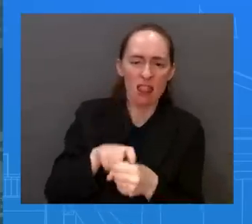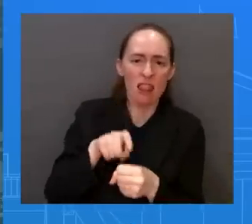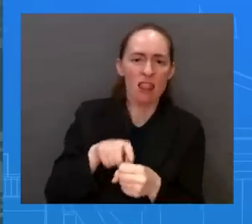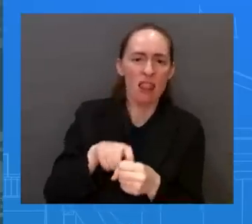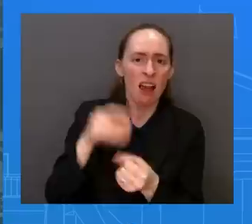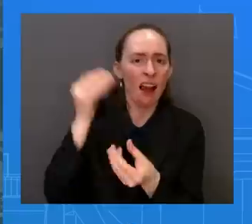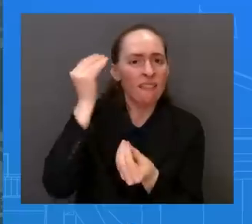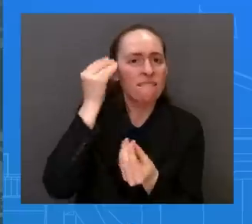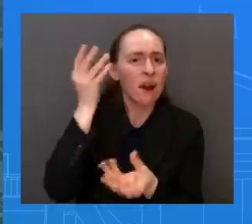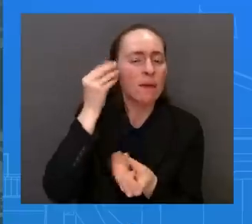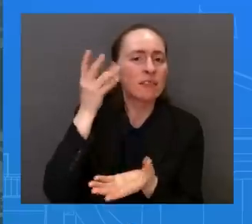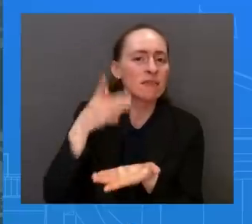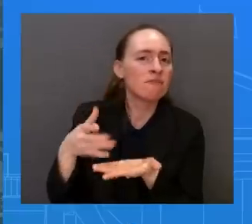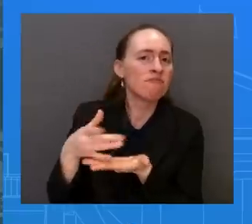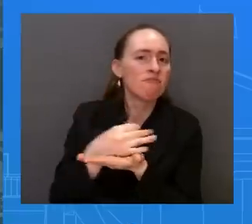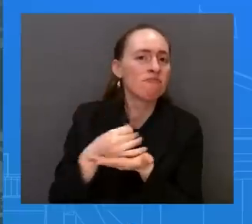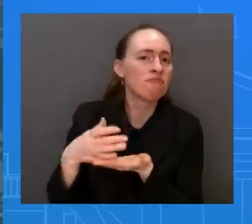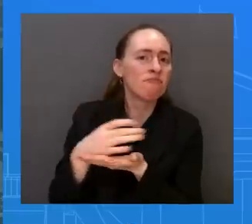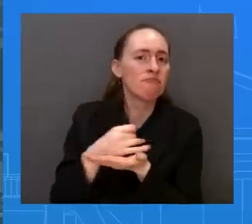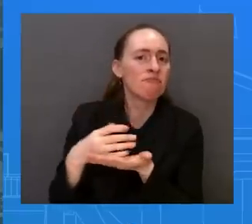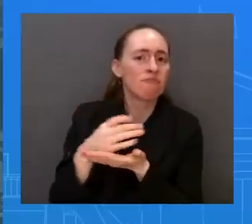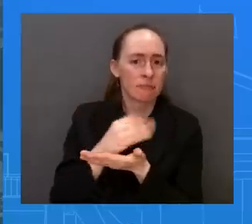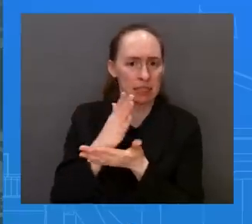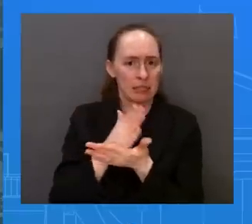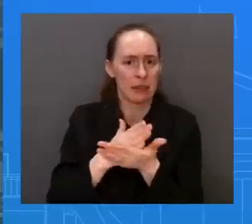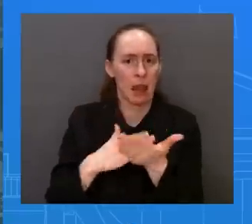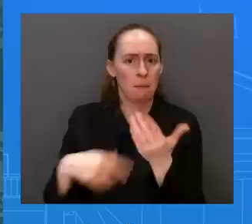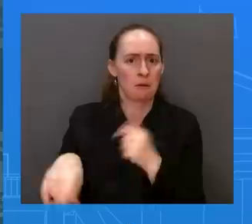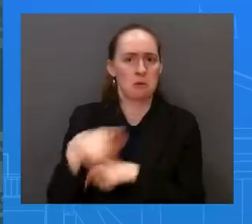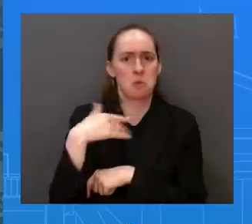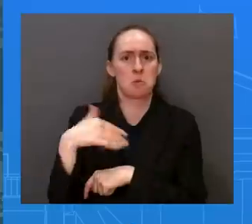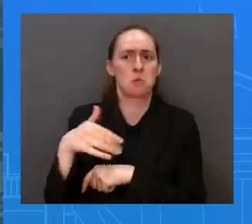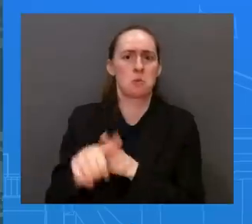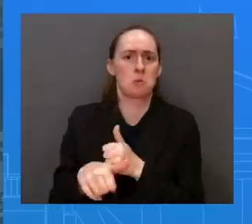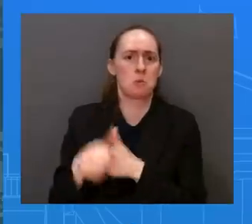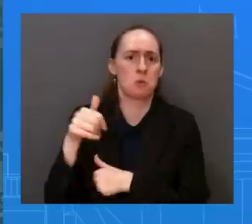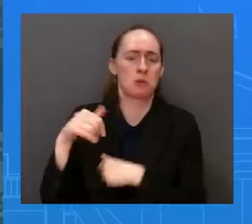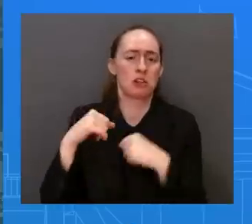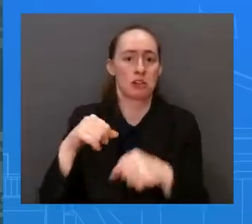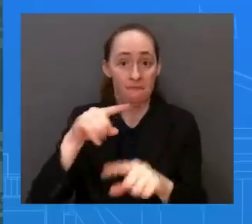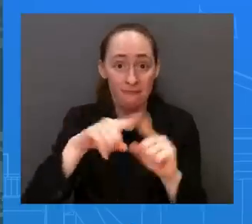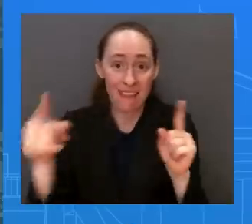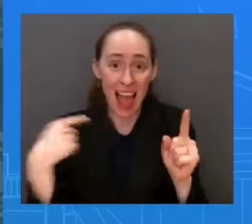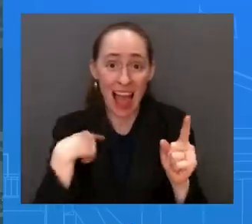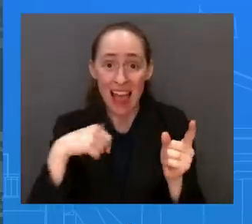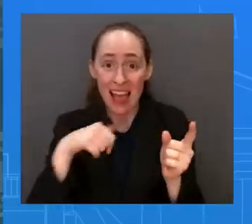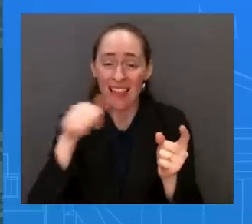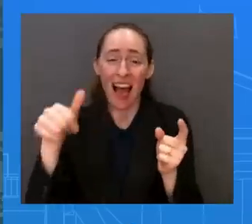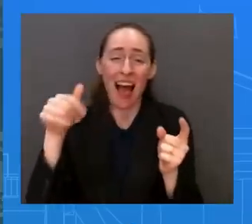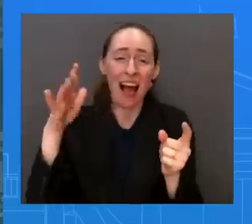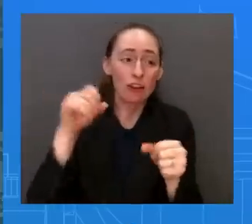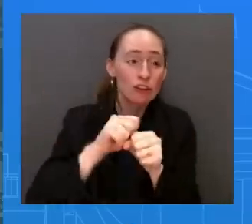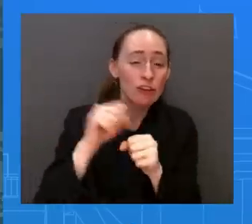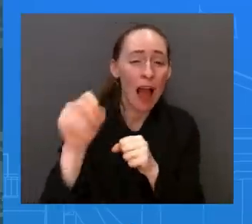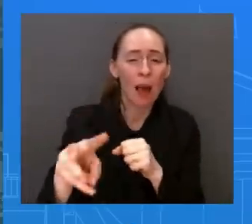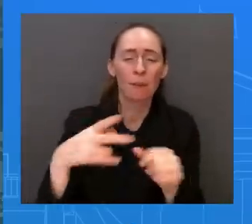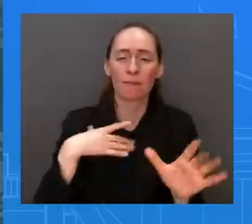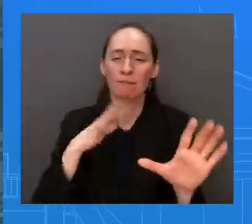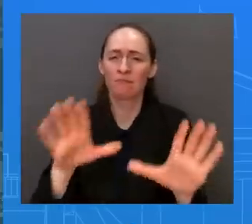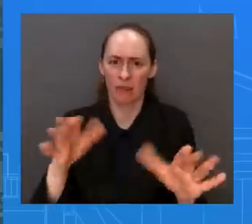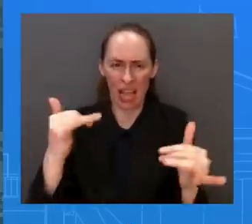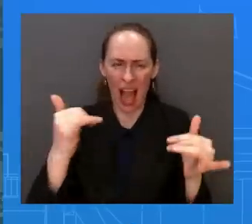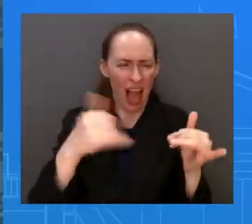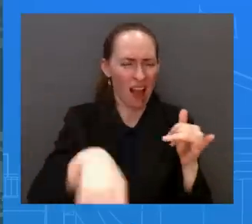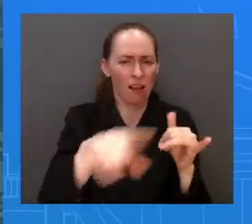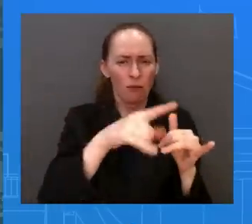unacceptable national security risk. I'm just not going to get ahead of it. As we know, there's a review currently happening. But we take this very seriously. And as I said,